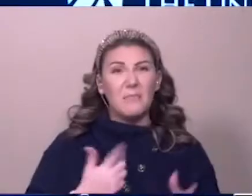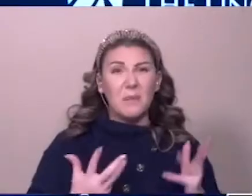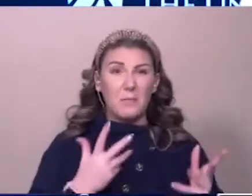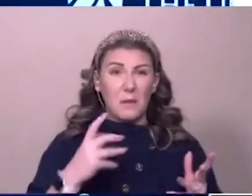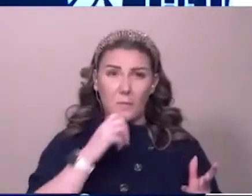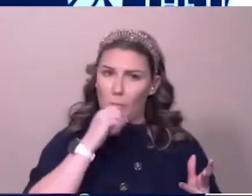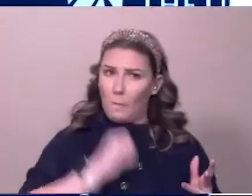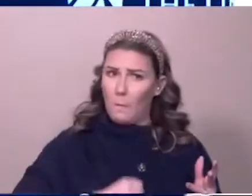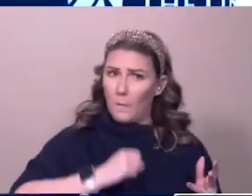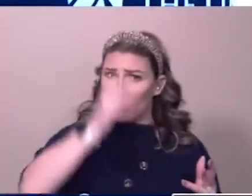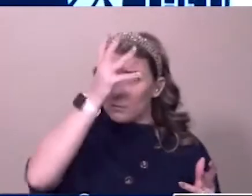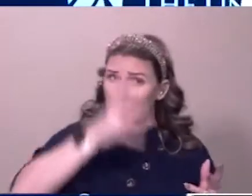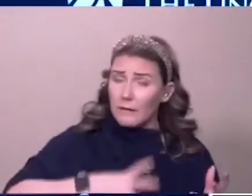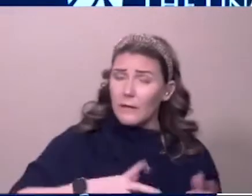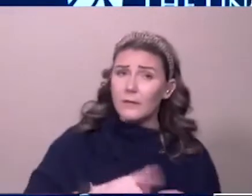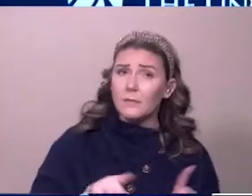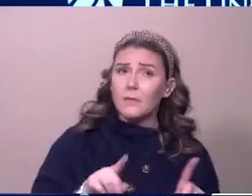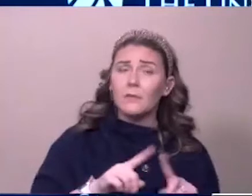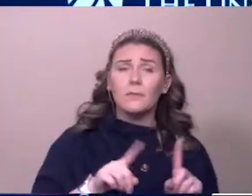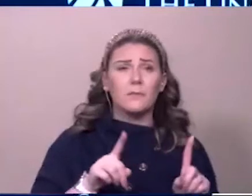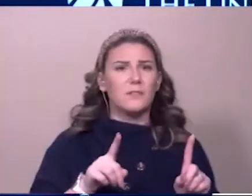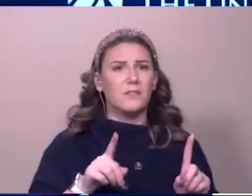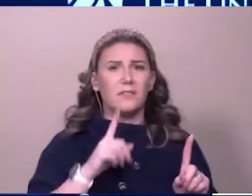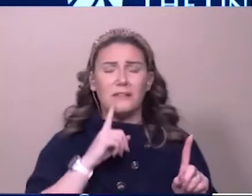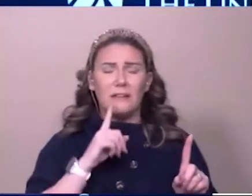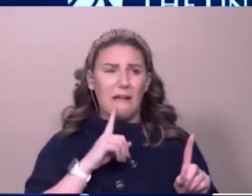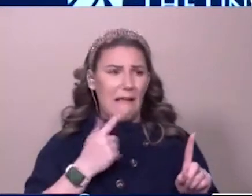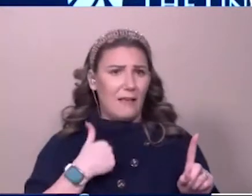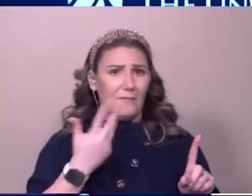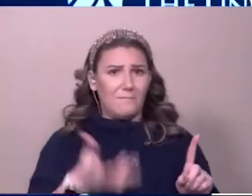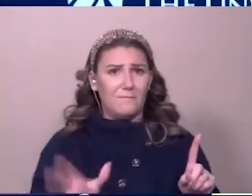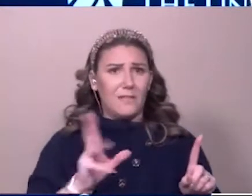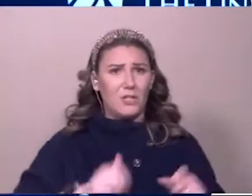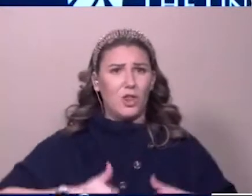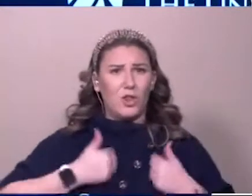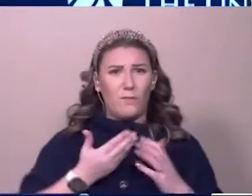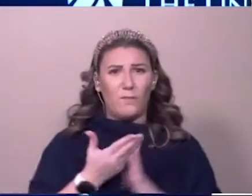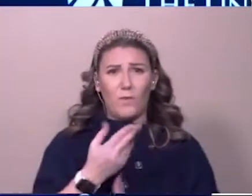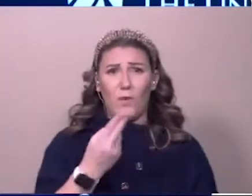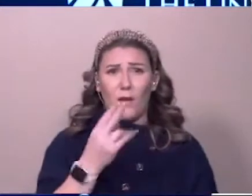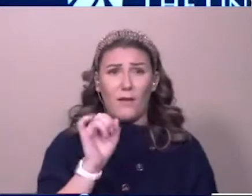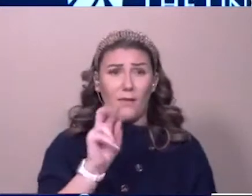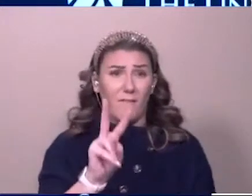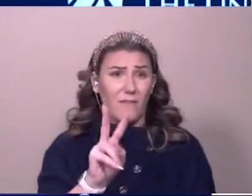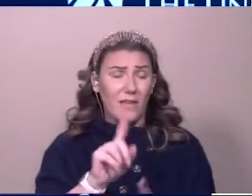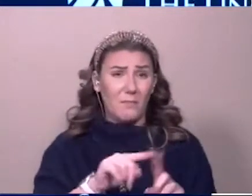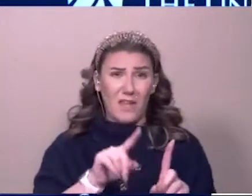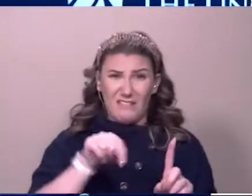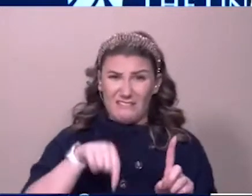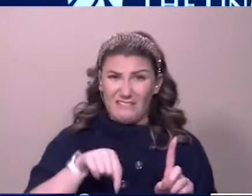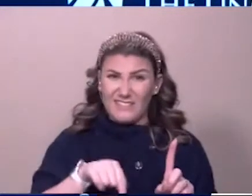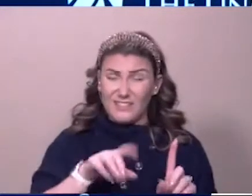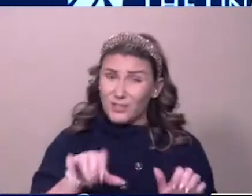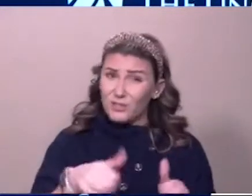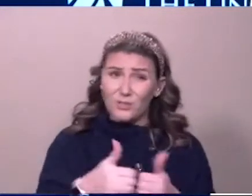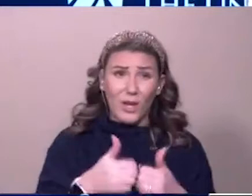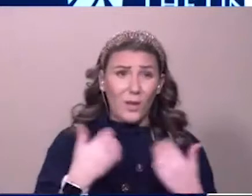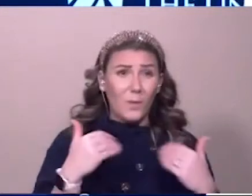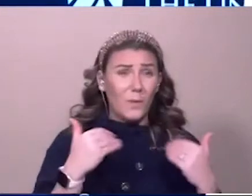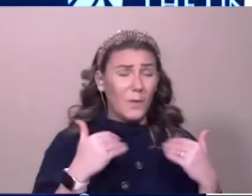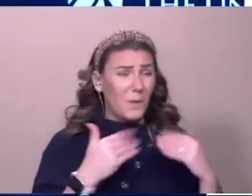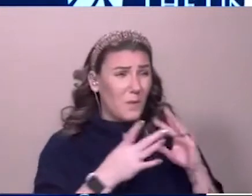here, but lived through the HIV era, and this is a really challenging time. And even reference to the